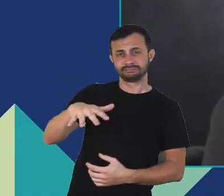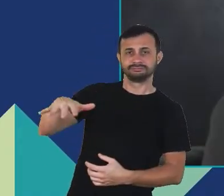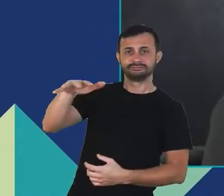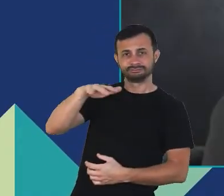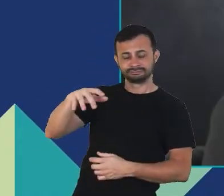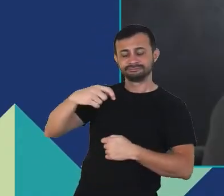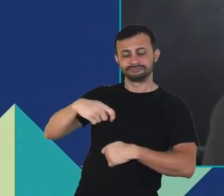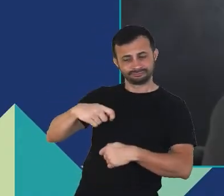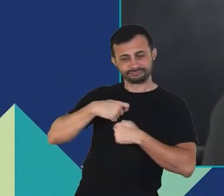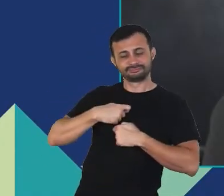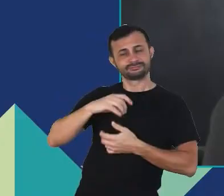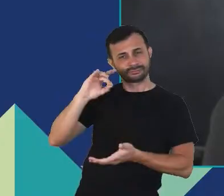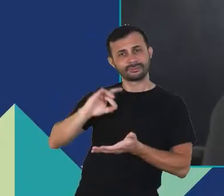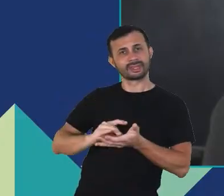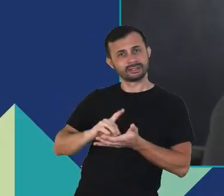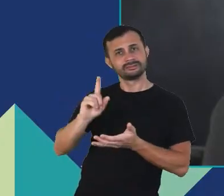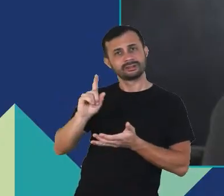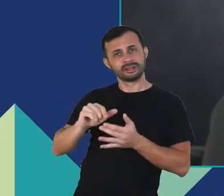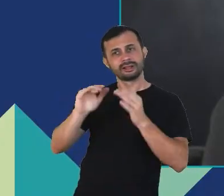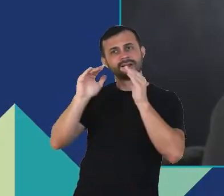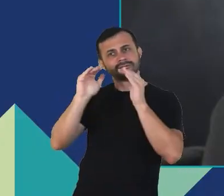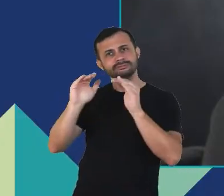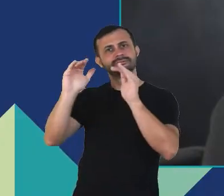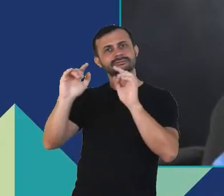So, and thank you for highlighting that.